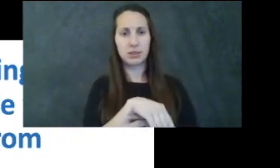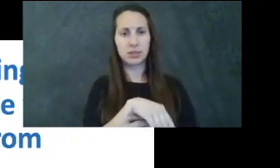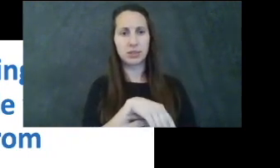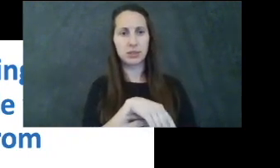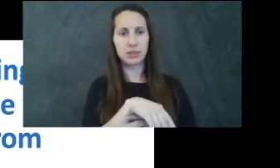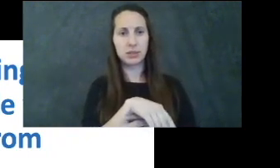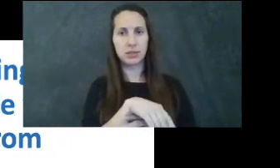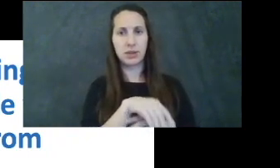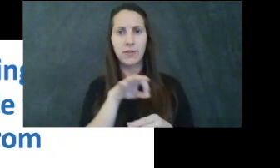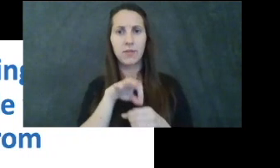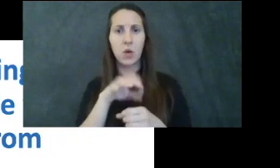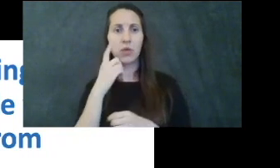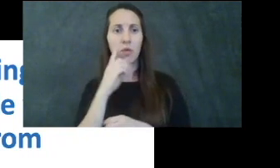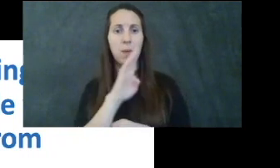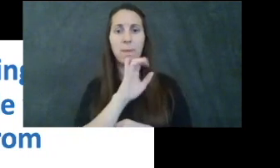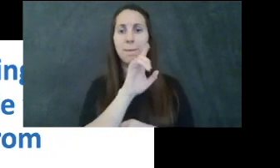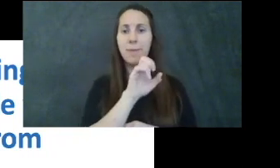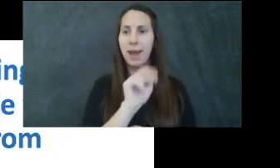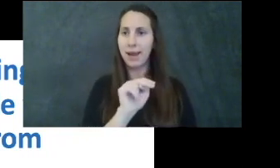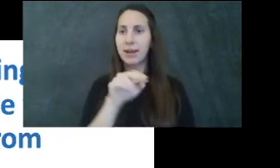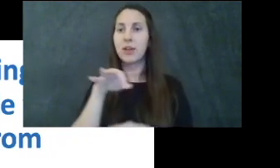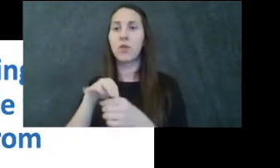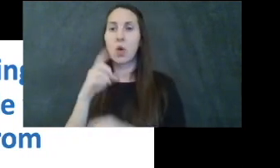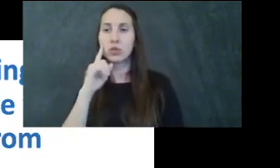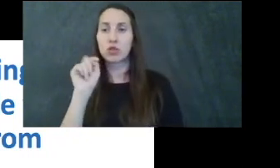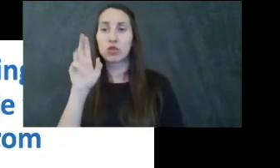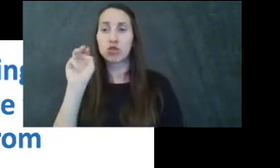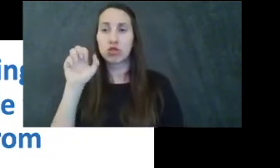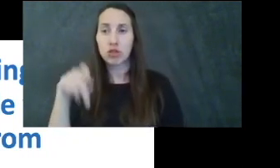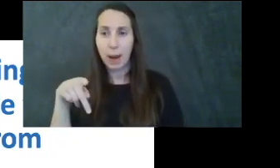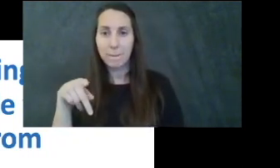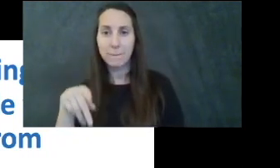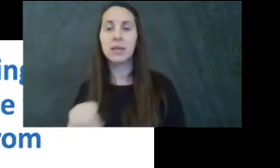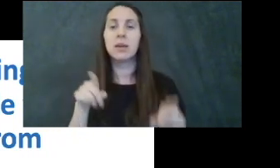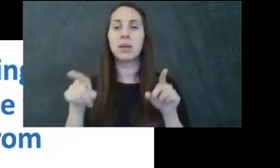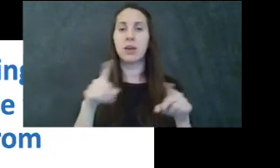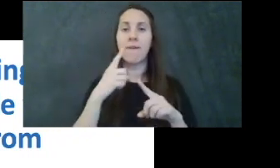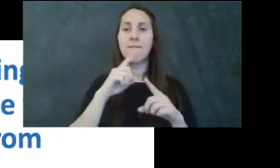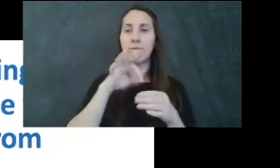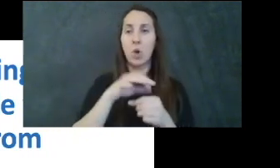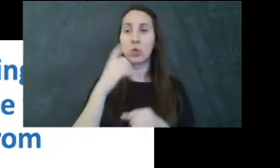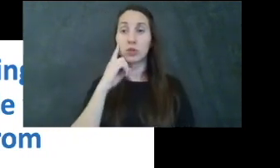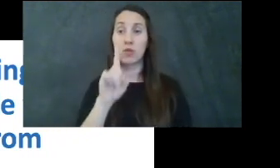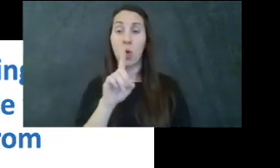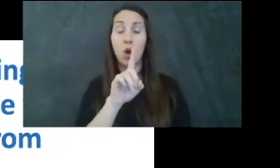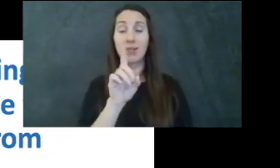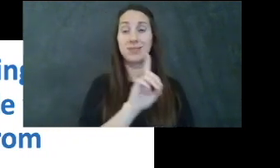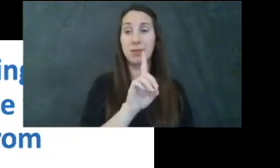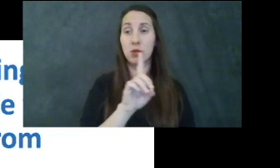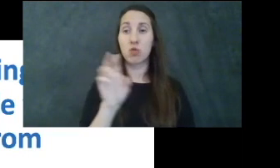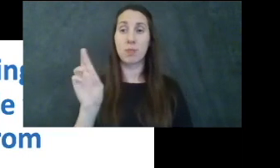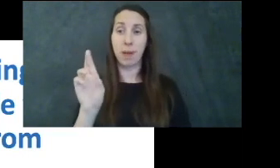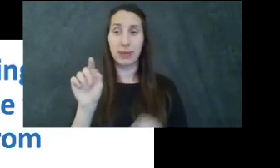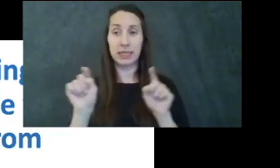in the congressional ballot, 46% for the Republican candidate. So in a swing